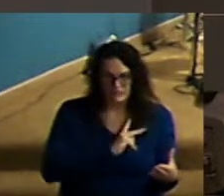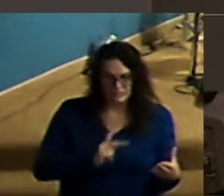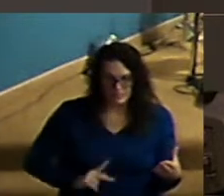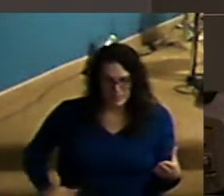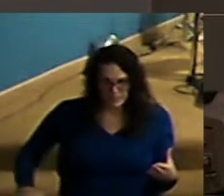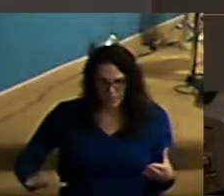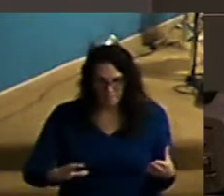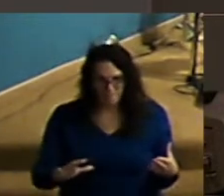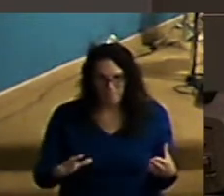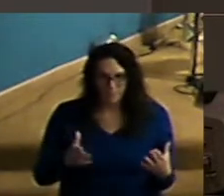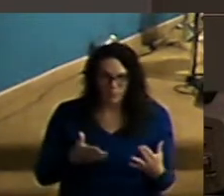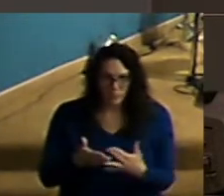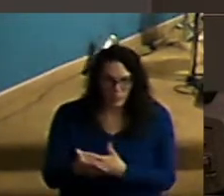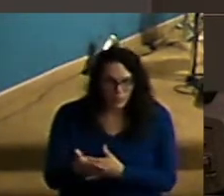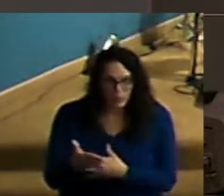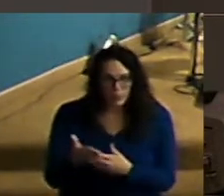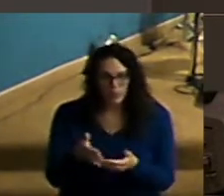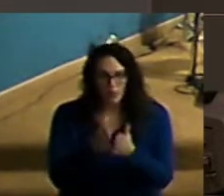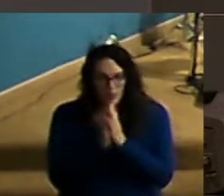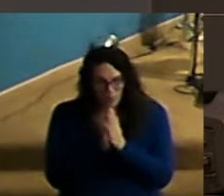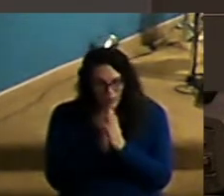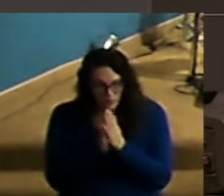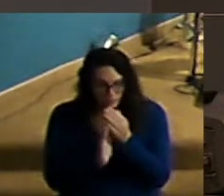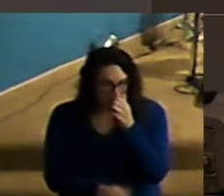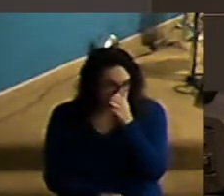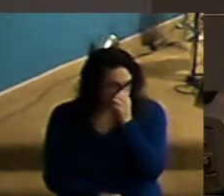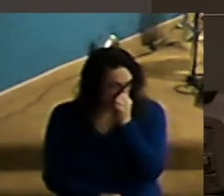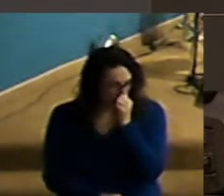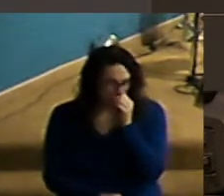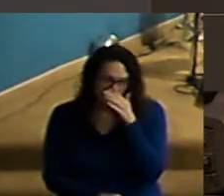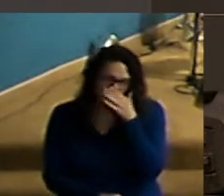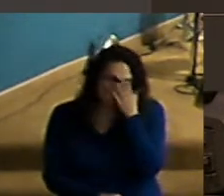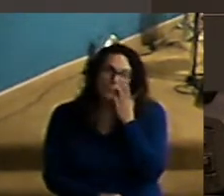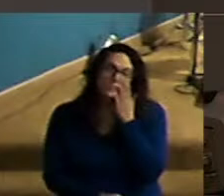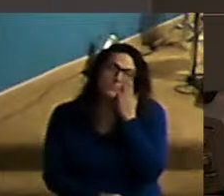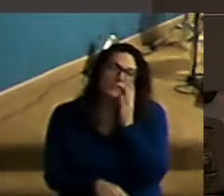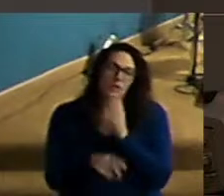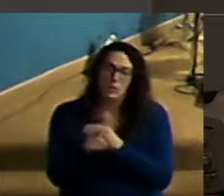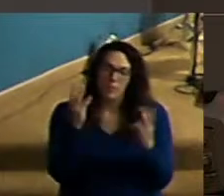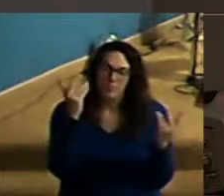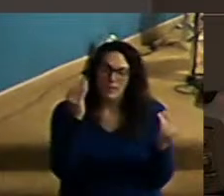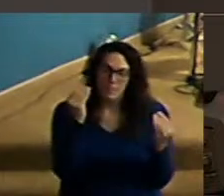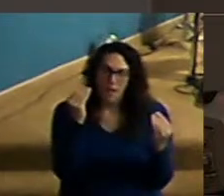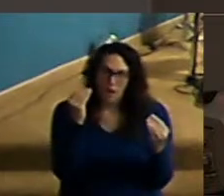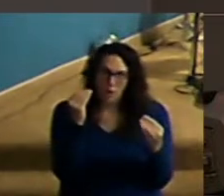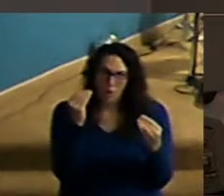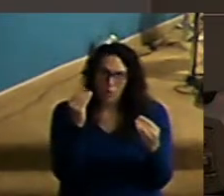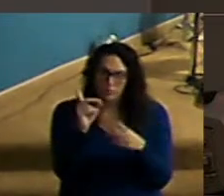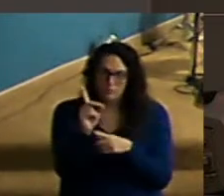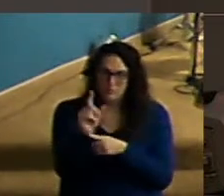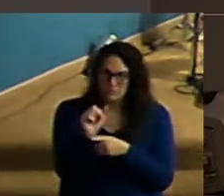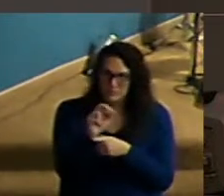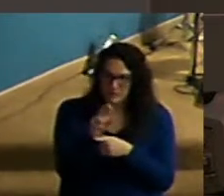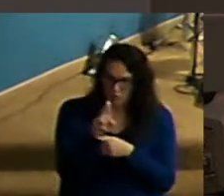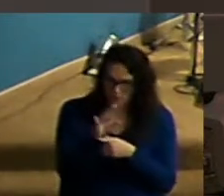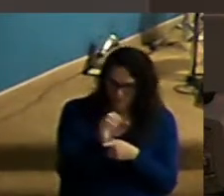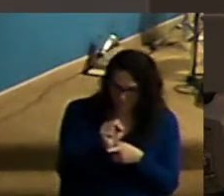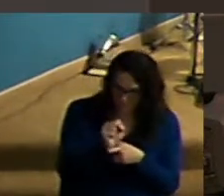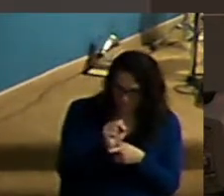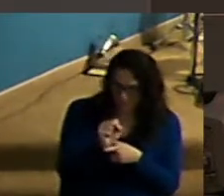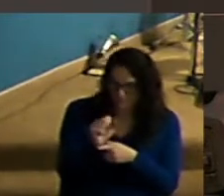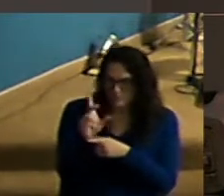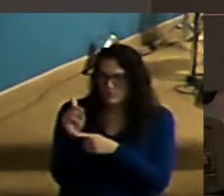mission through our prayers. As you think about Darius and Daniel,